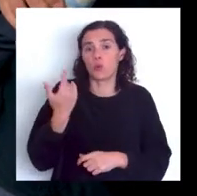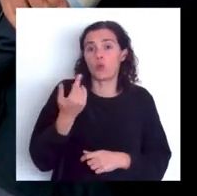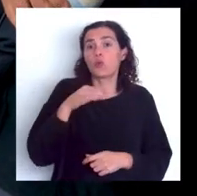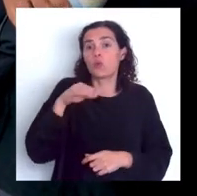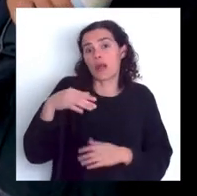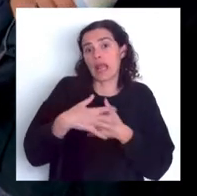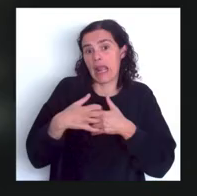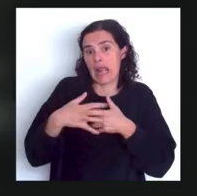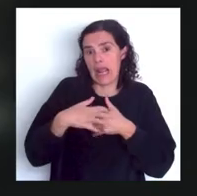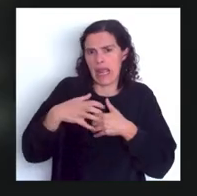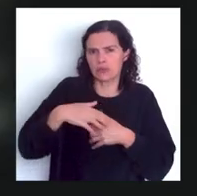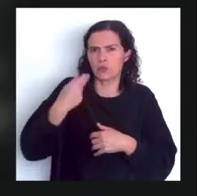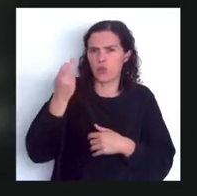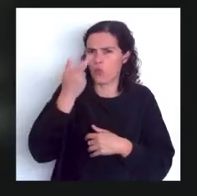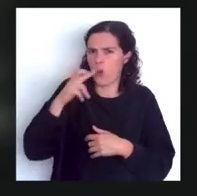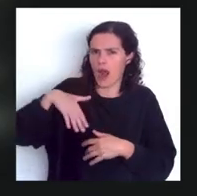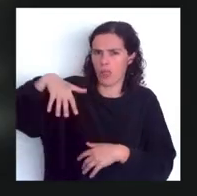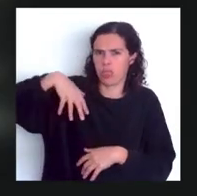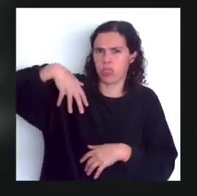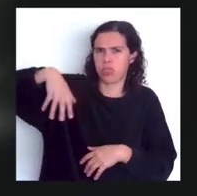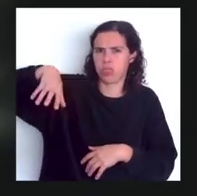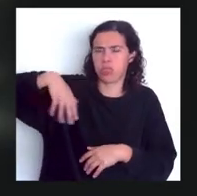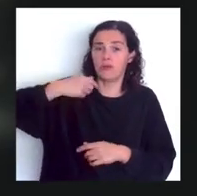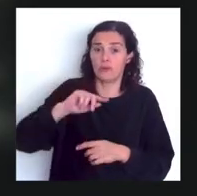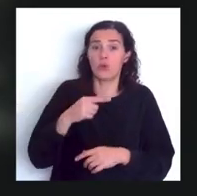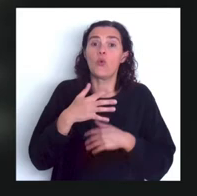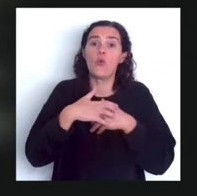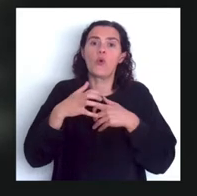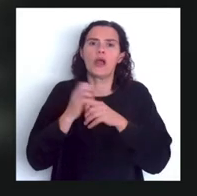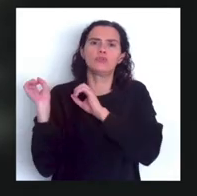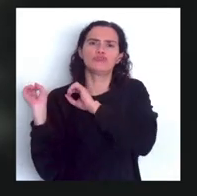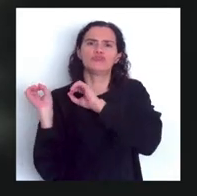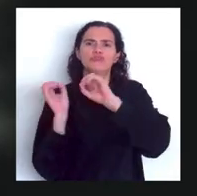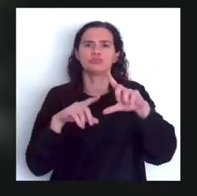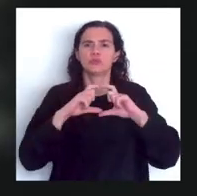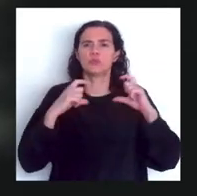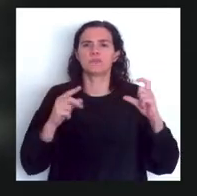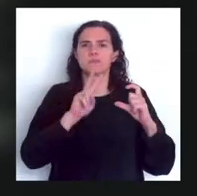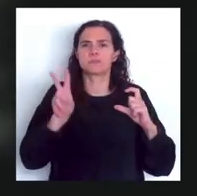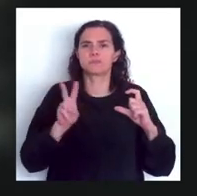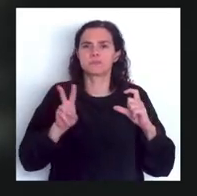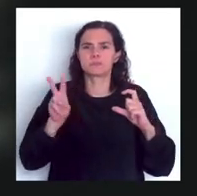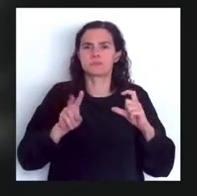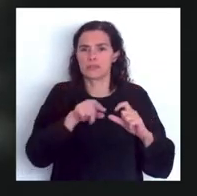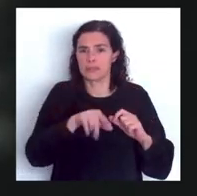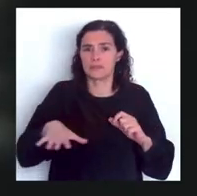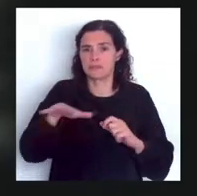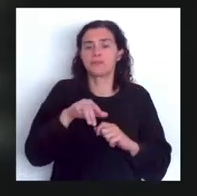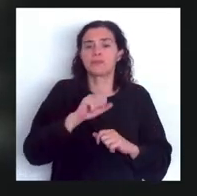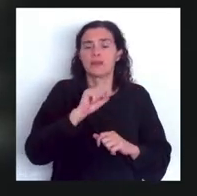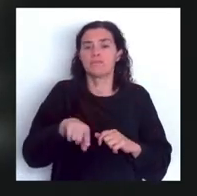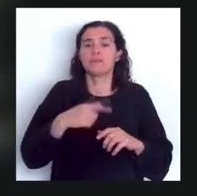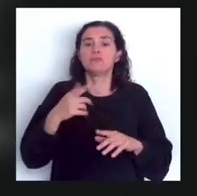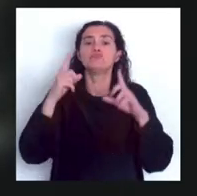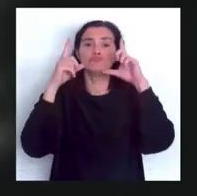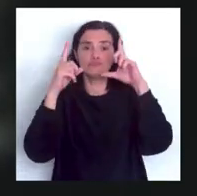photo of a cat suspended in the air, as the cat was dropped from the second floor of their